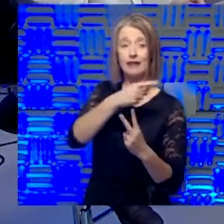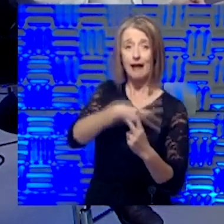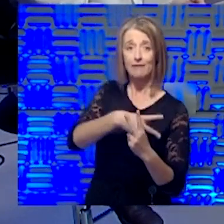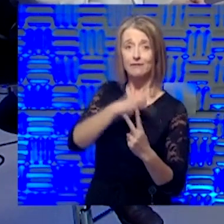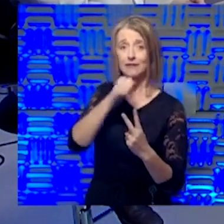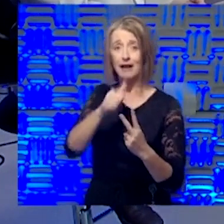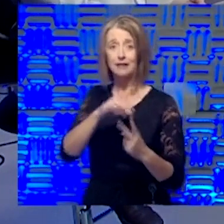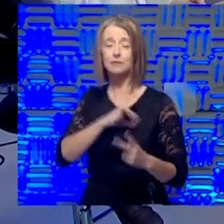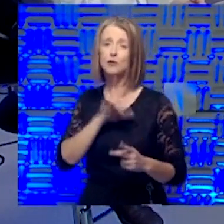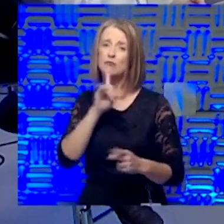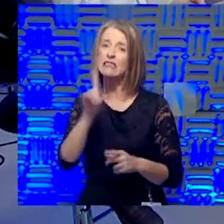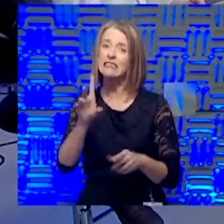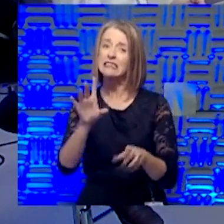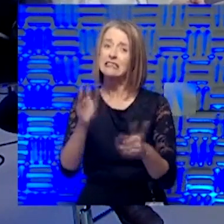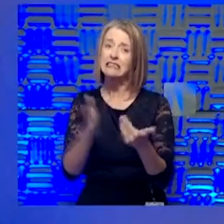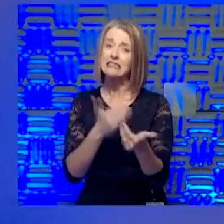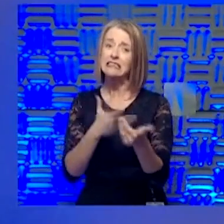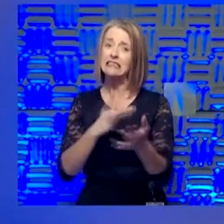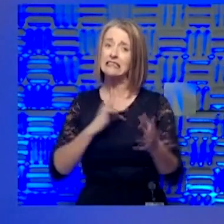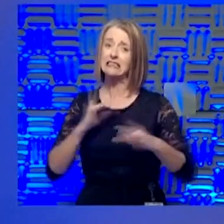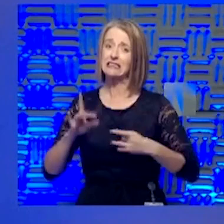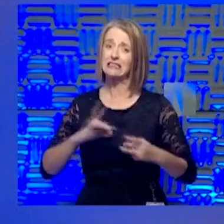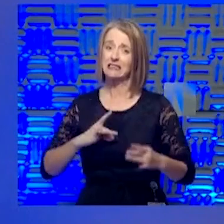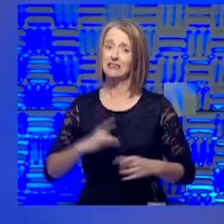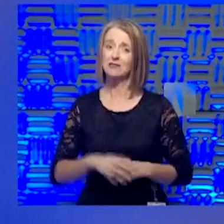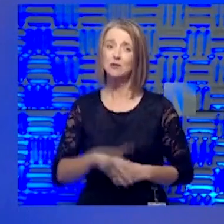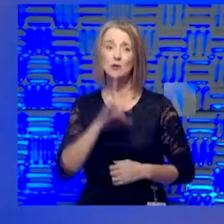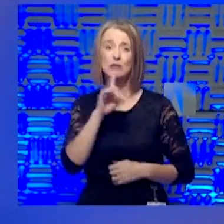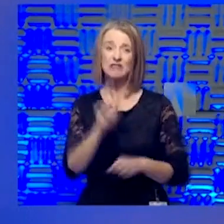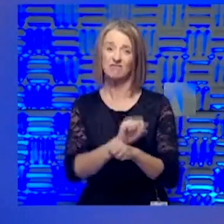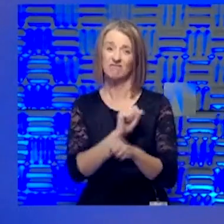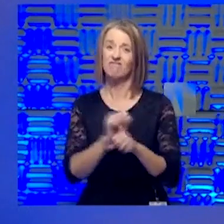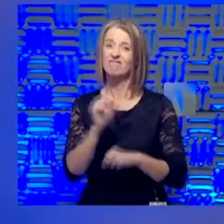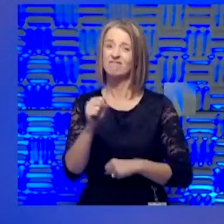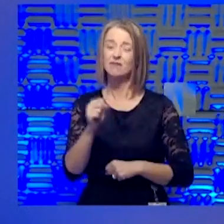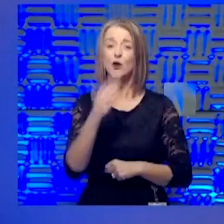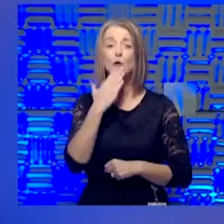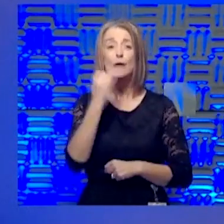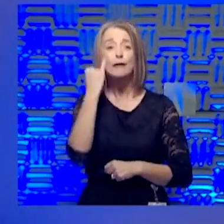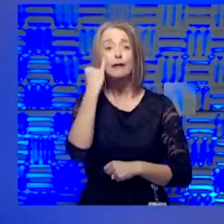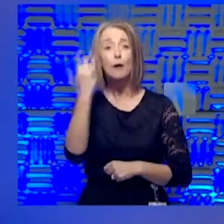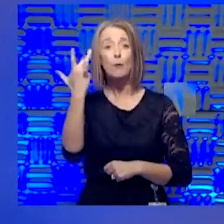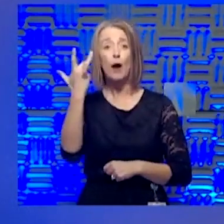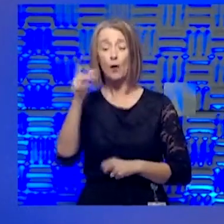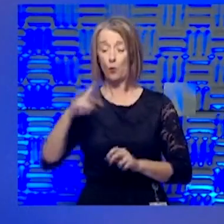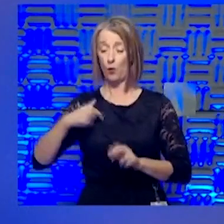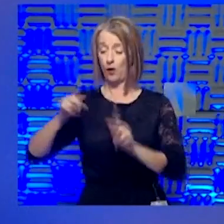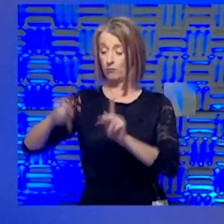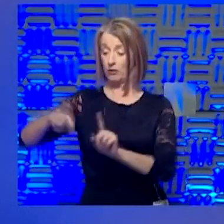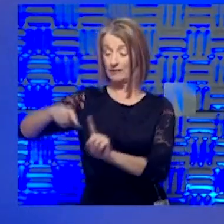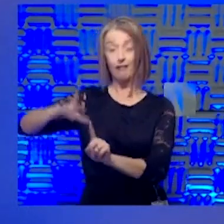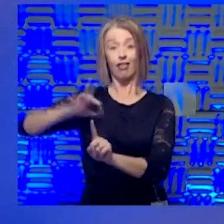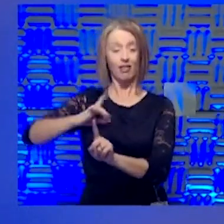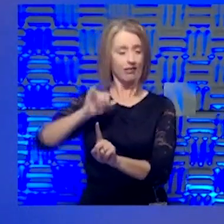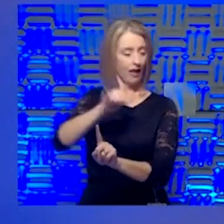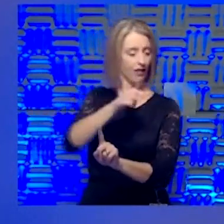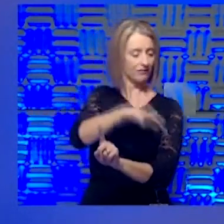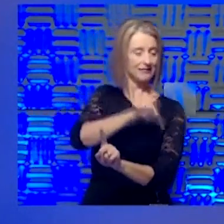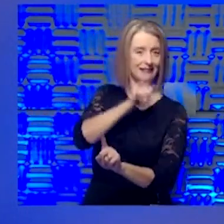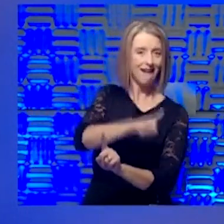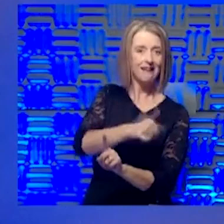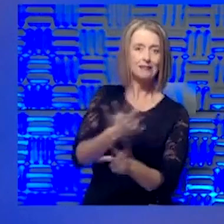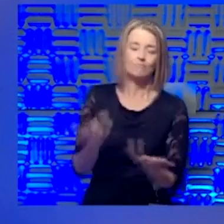darn contagious, Dana. It really is. We don't have a good ideas for why one person gets it and the other